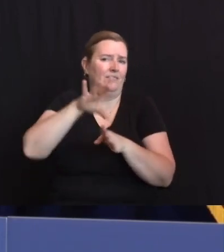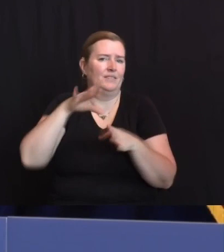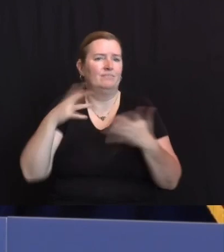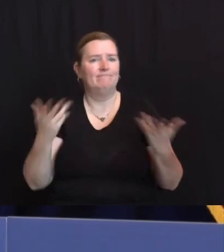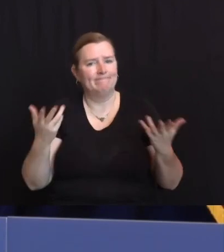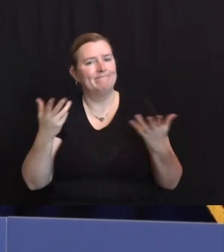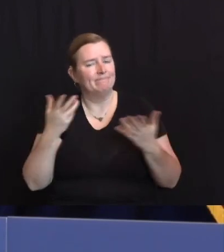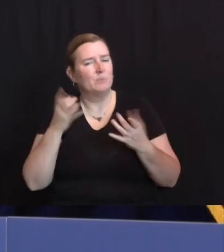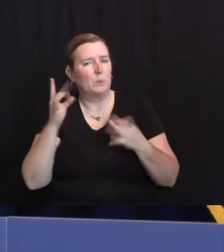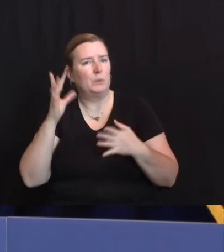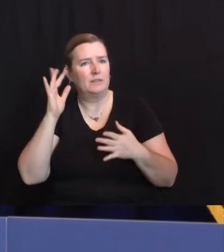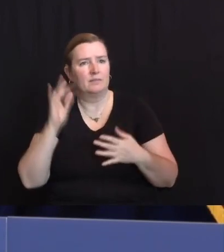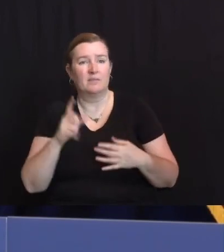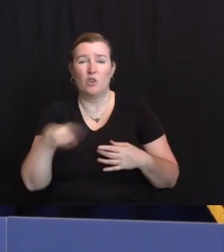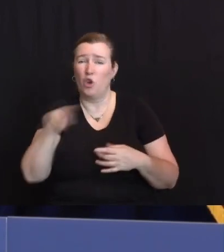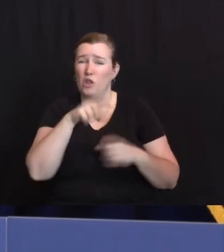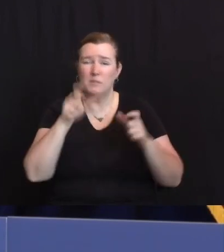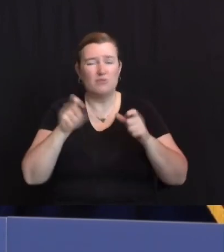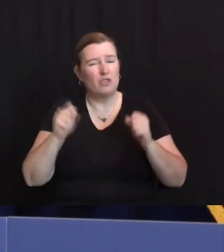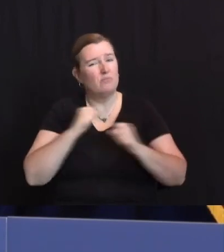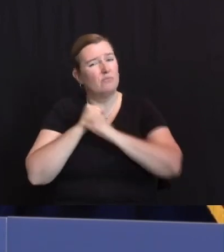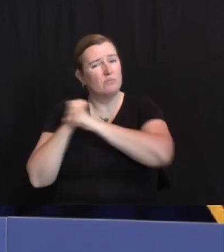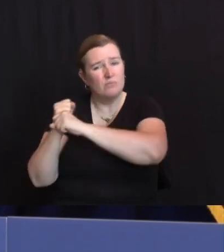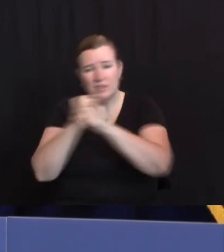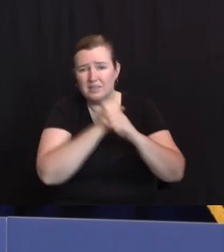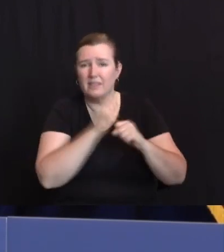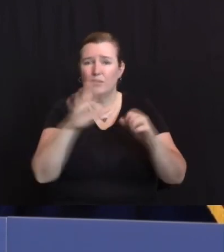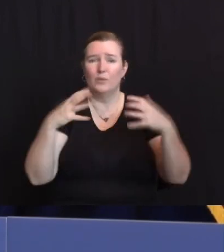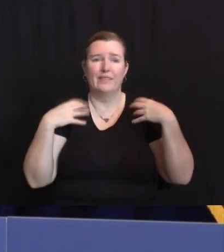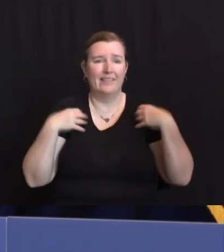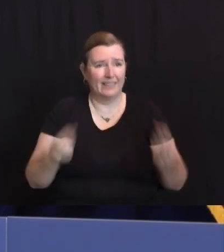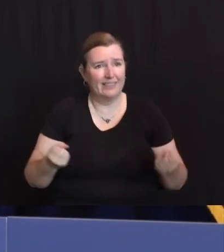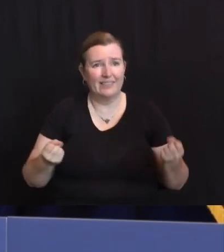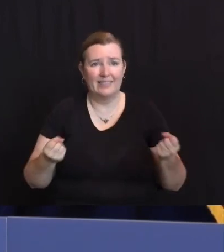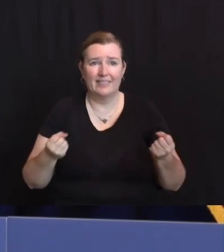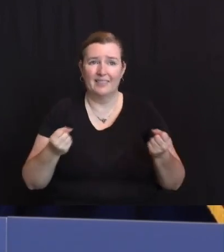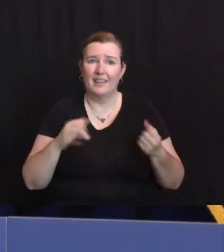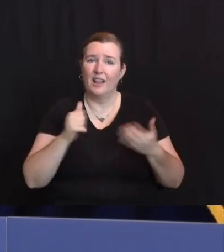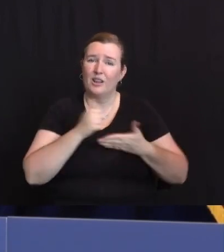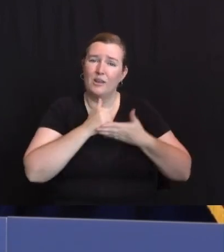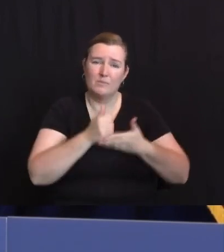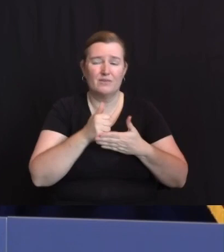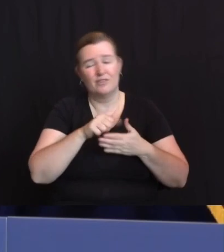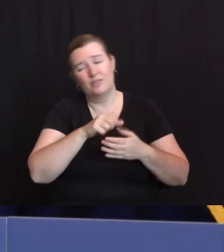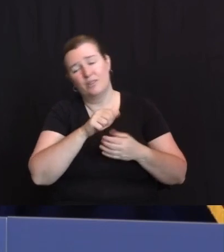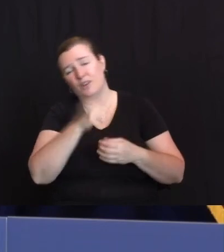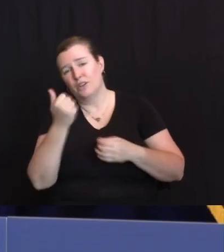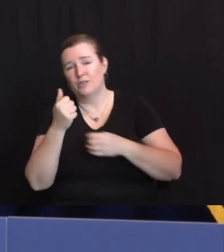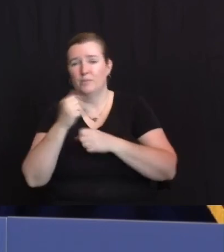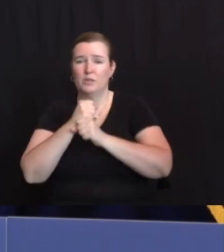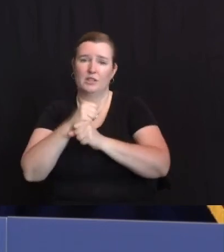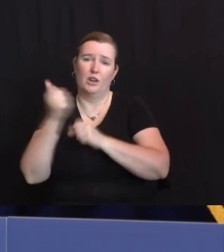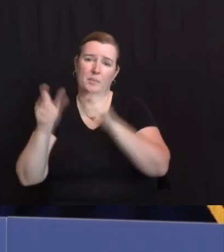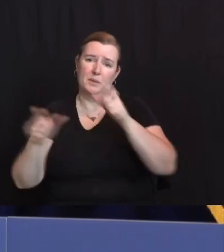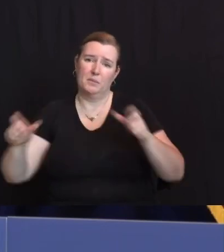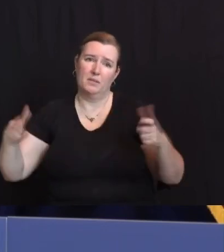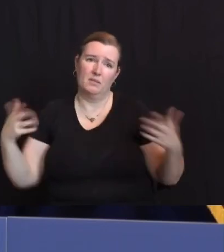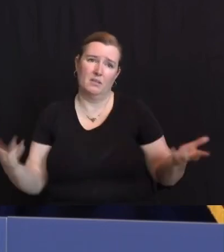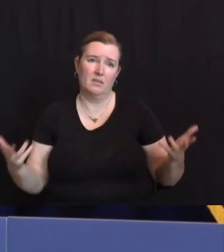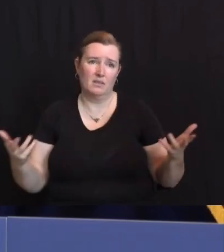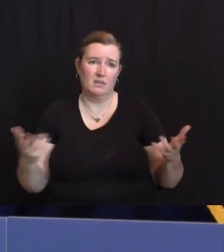protect their health and the health of others. In New Jersey, we have seen the percent positivity